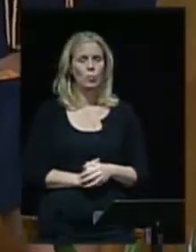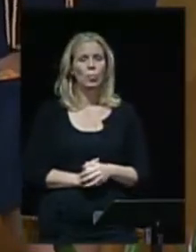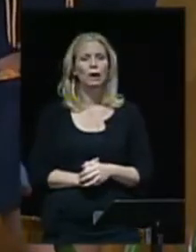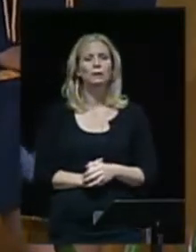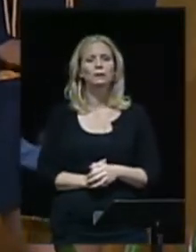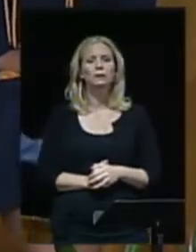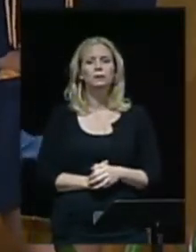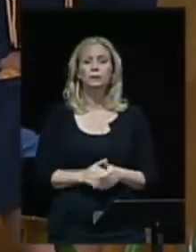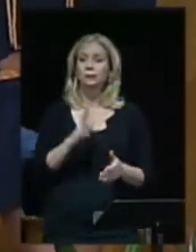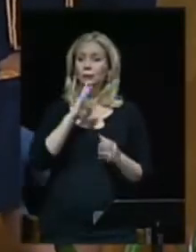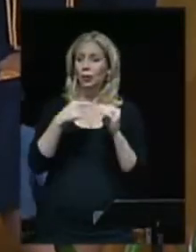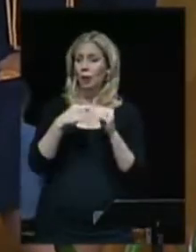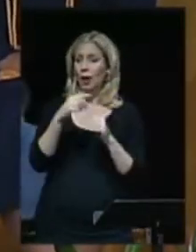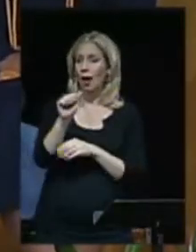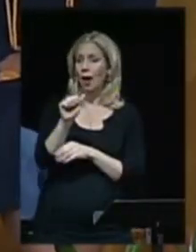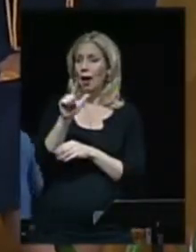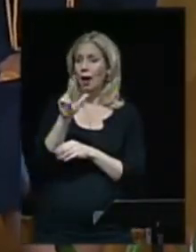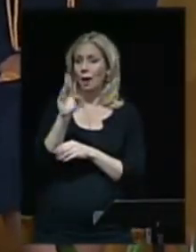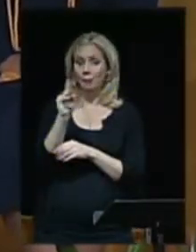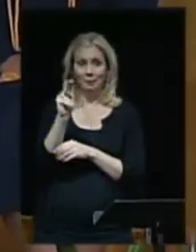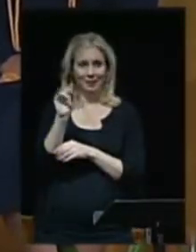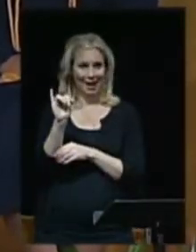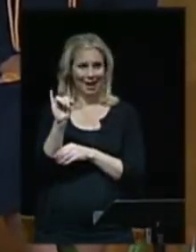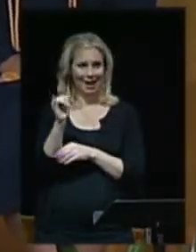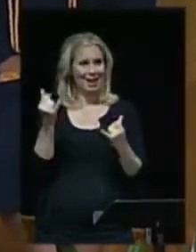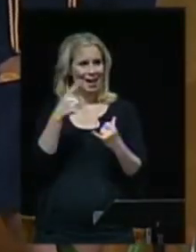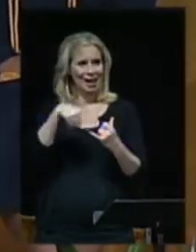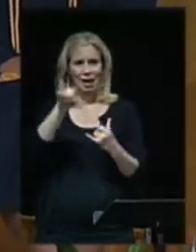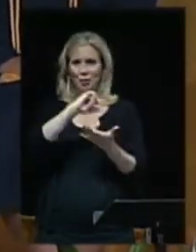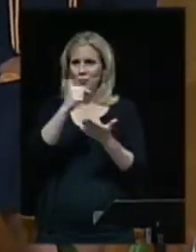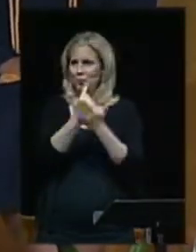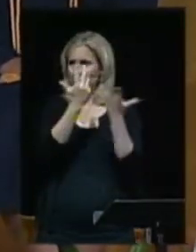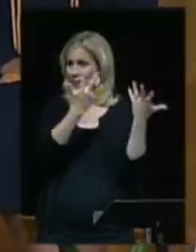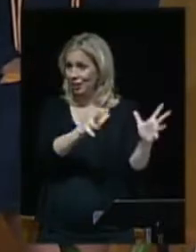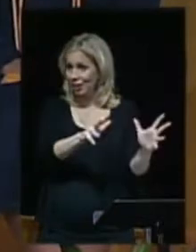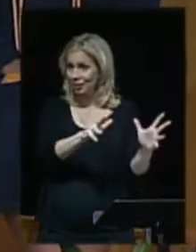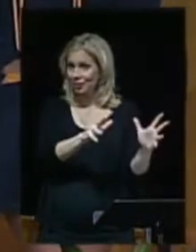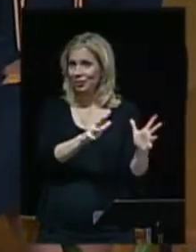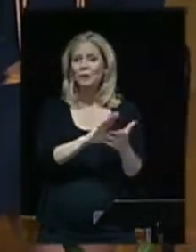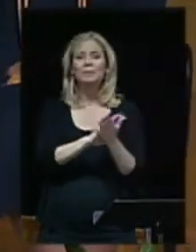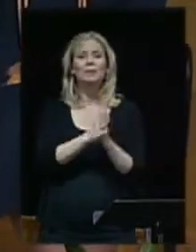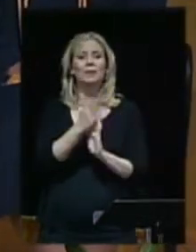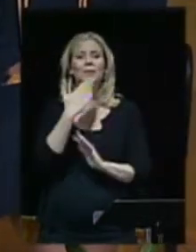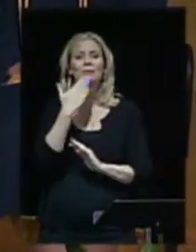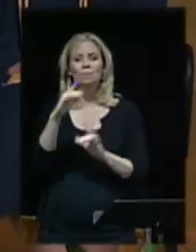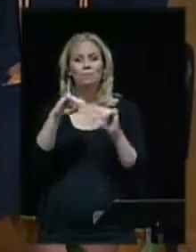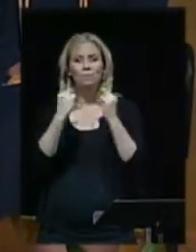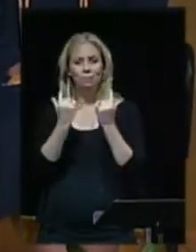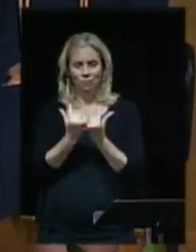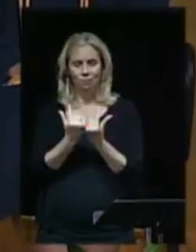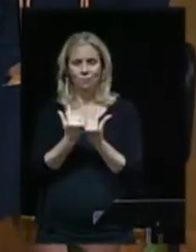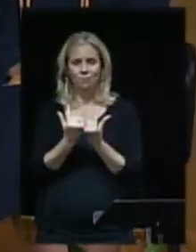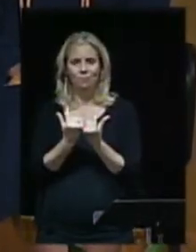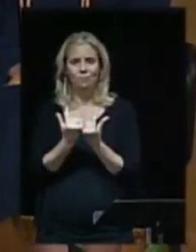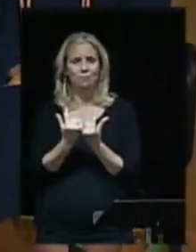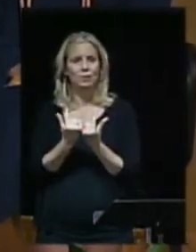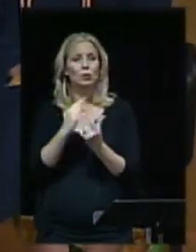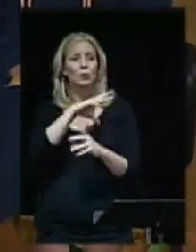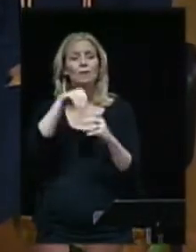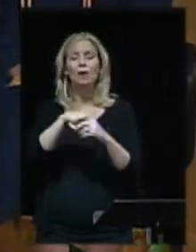And speaking of alumni, now that you are graduates, you'll become a well-established group, part of that, and that is the